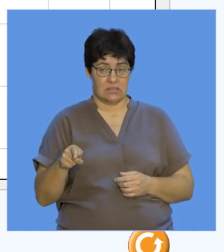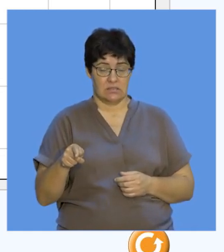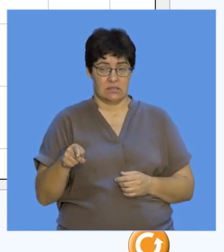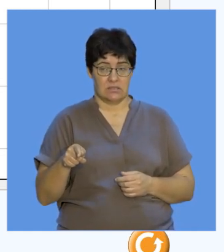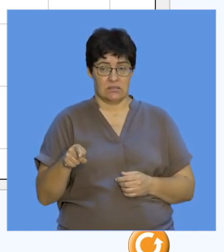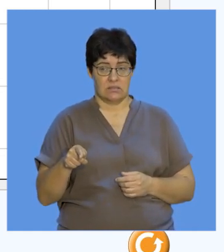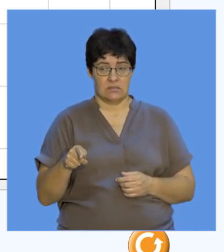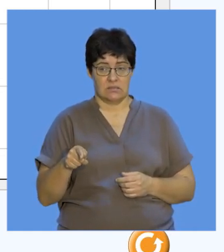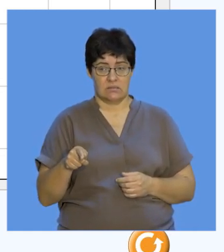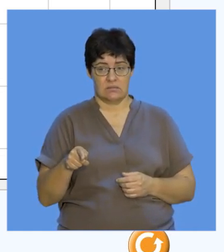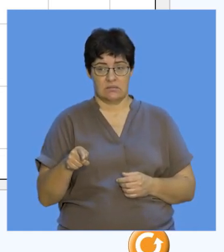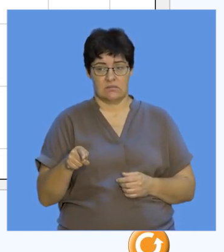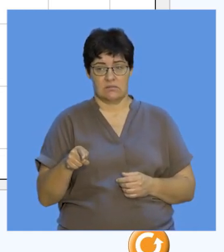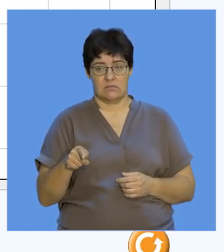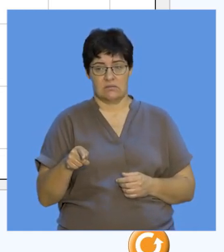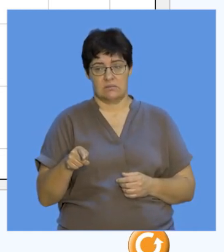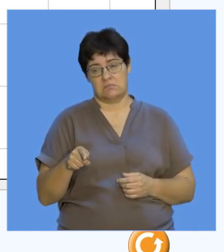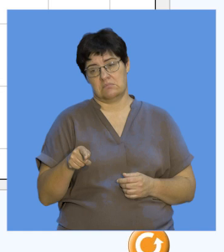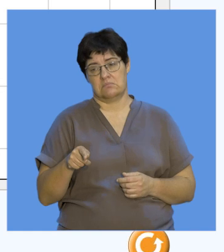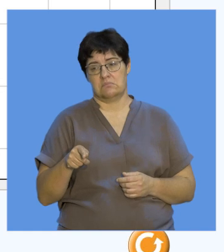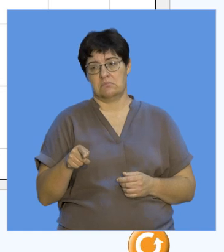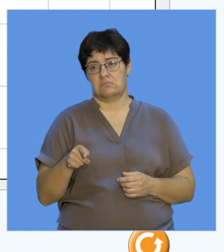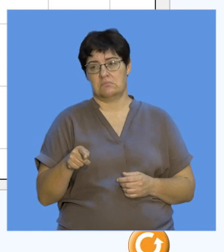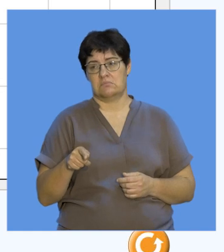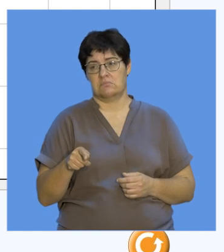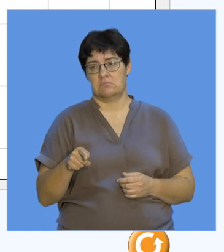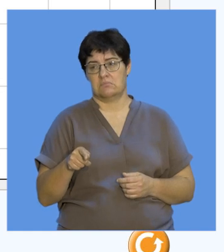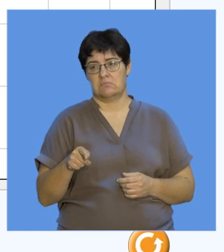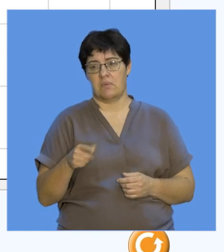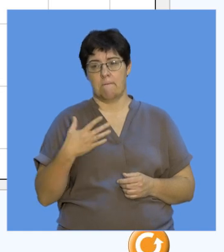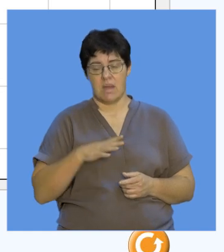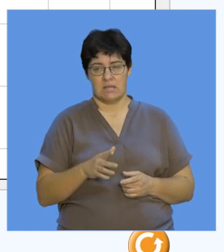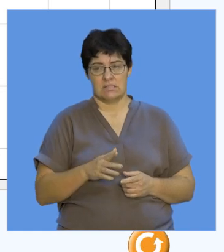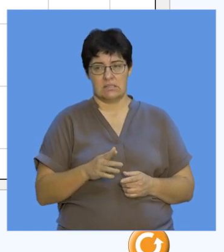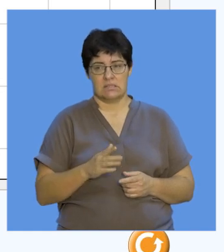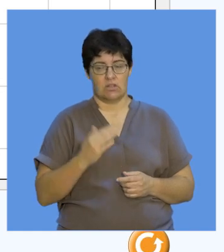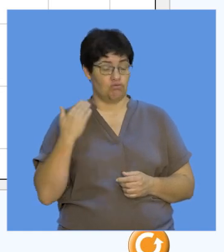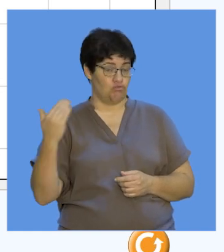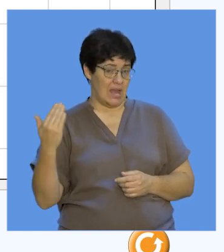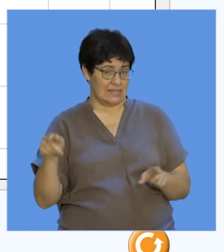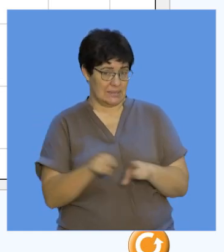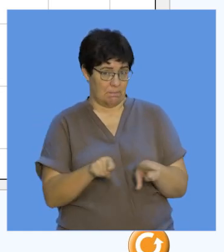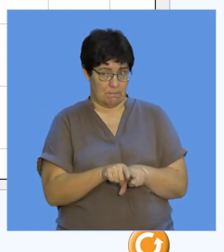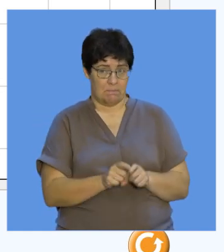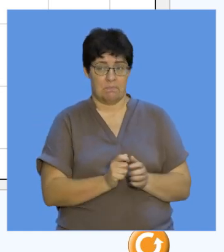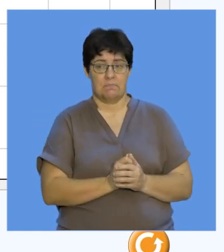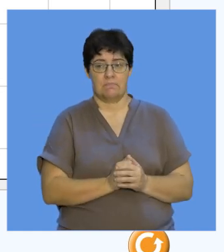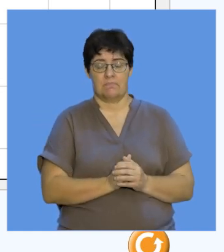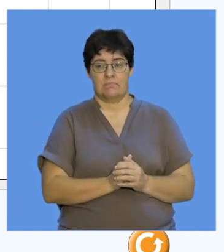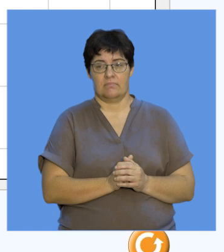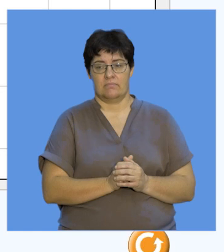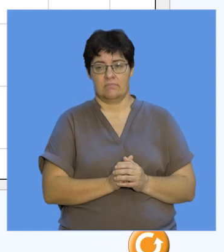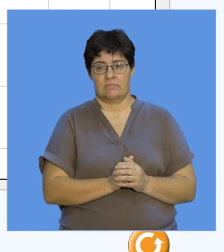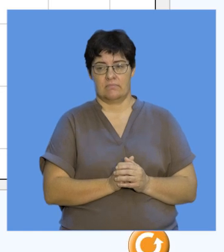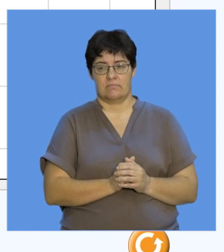going to the left, to the right as well. So I just want to make sure I've got it going